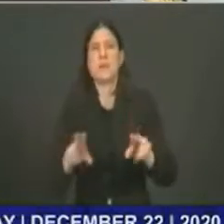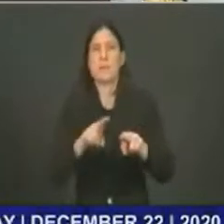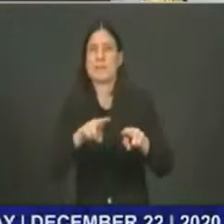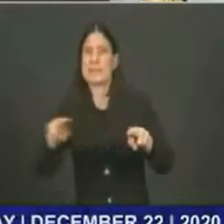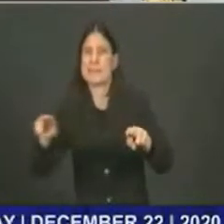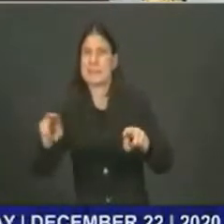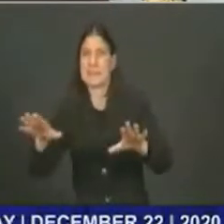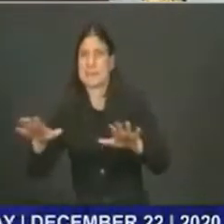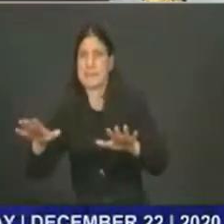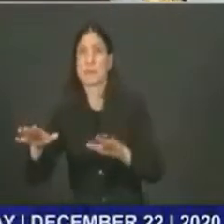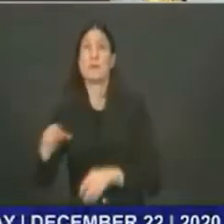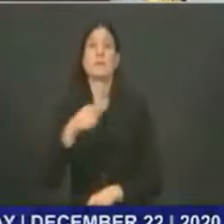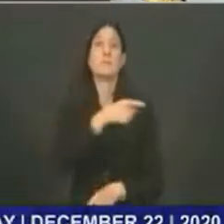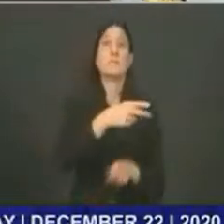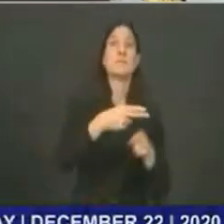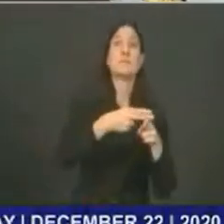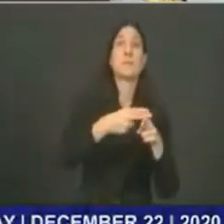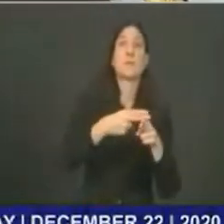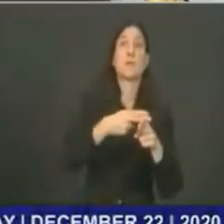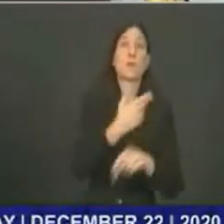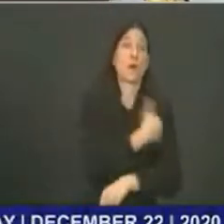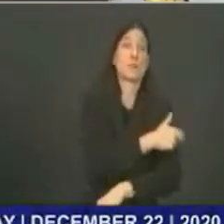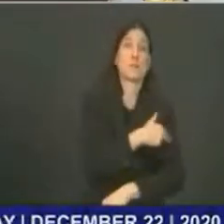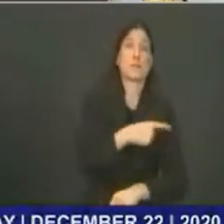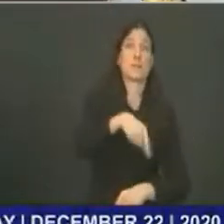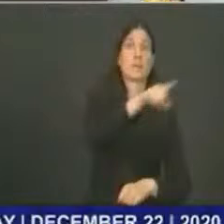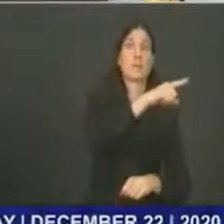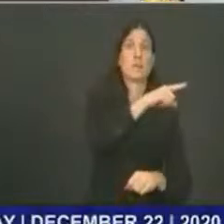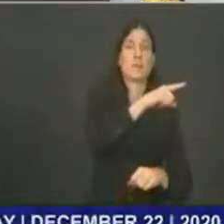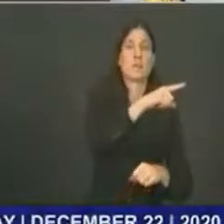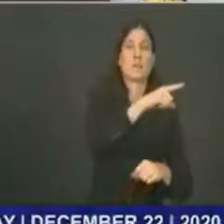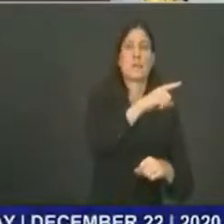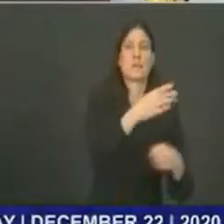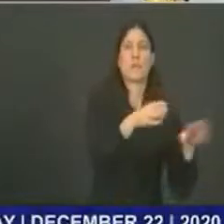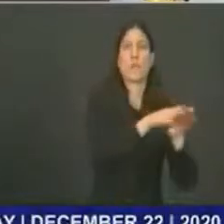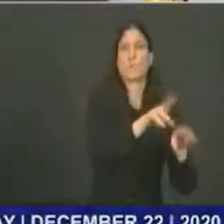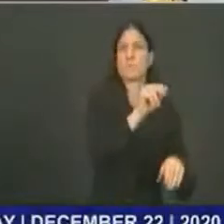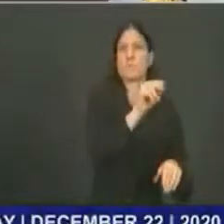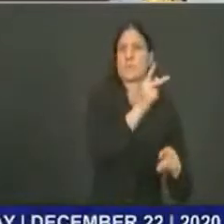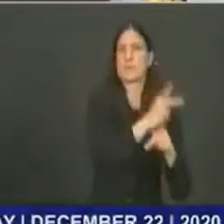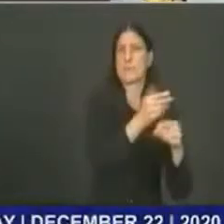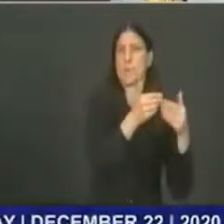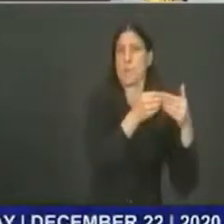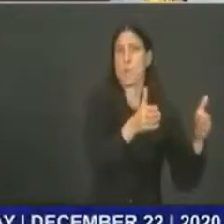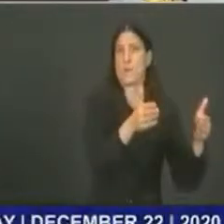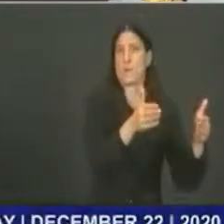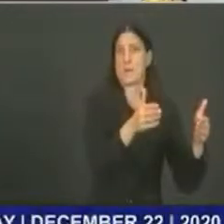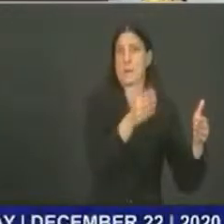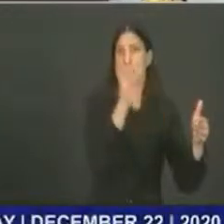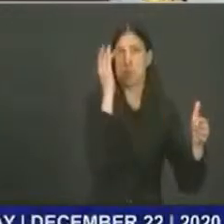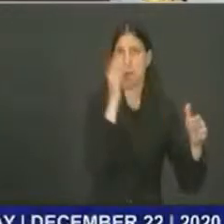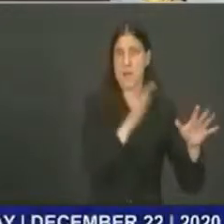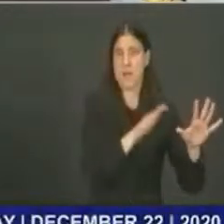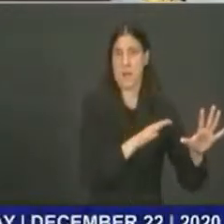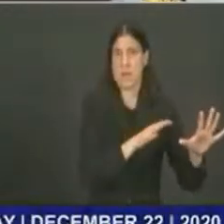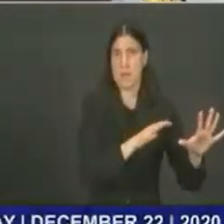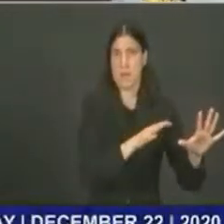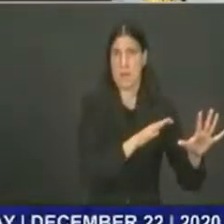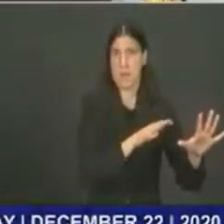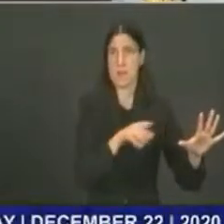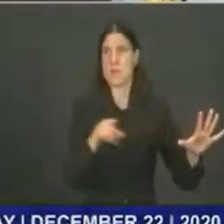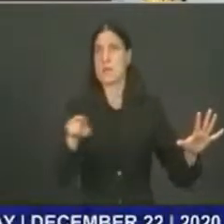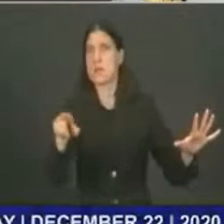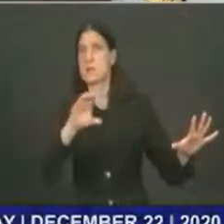You know, like Brian just said, we're bracing for the holidays. I'm optimistic. People got the memo with the pause, and they're going to continue